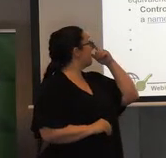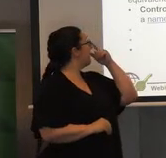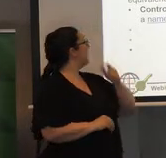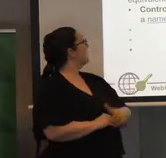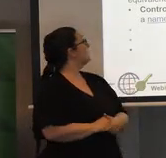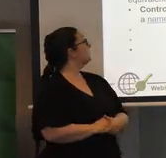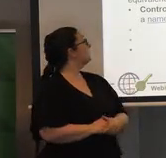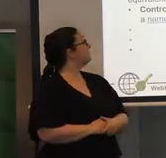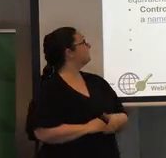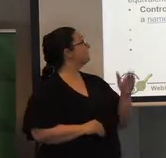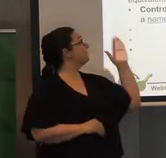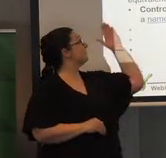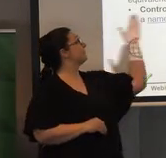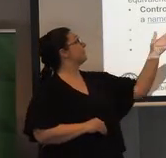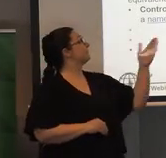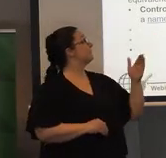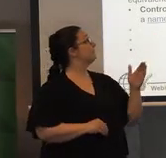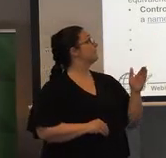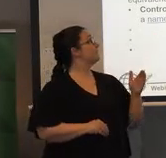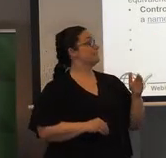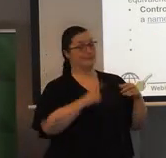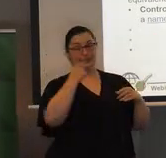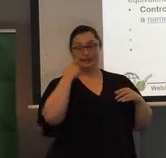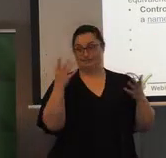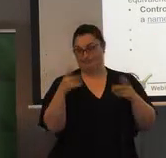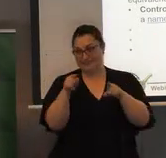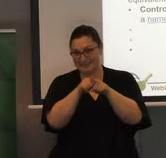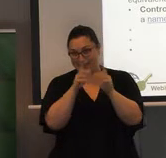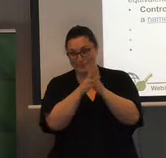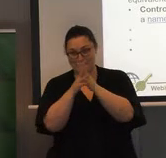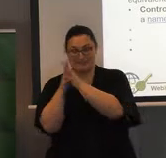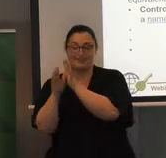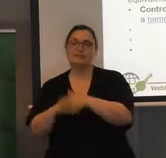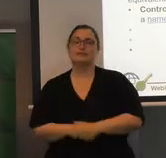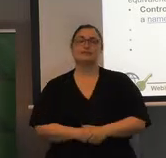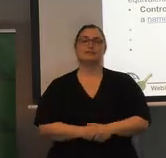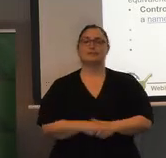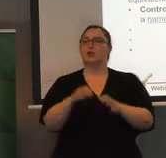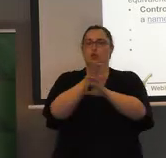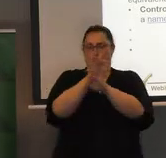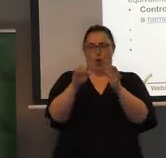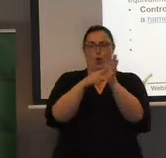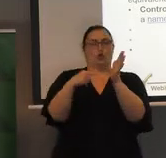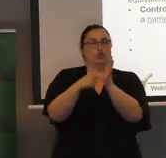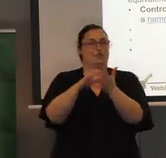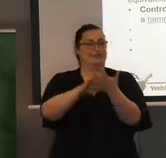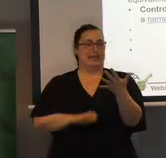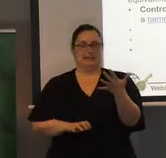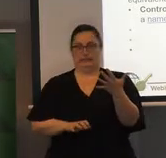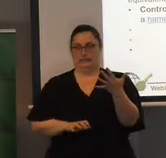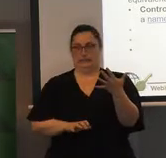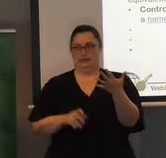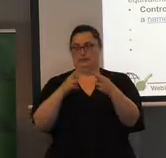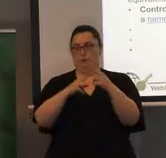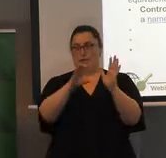In this example, you can see some of the colors the same, so you can probably figure out where that came from. There's been no alternative text